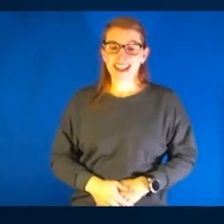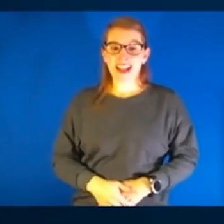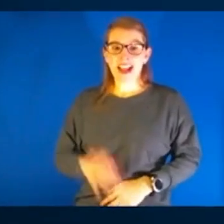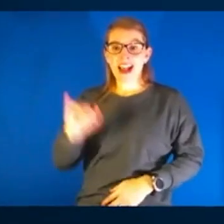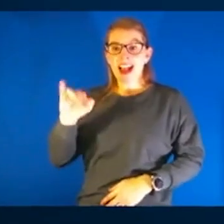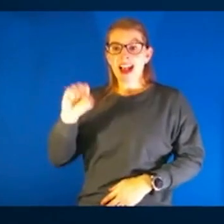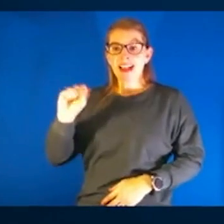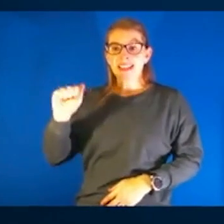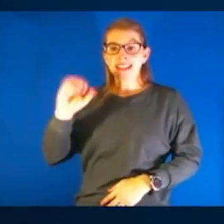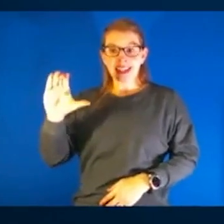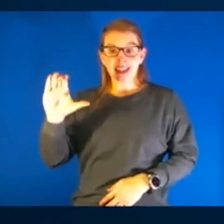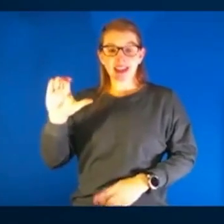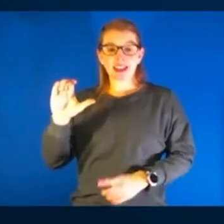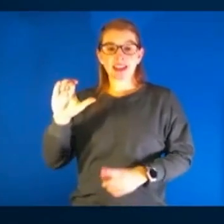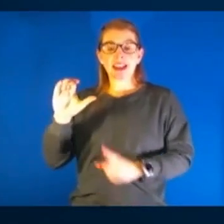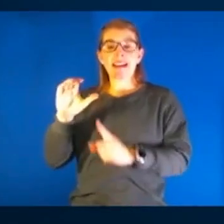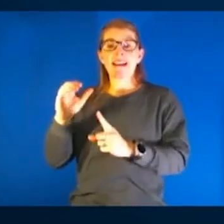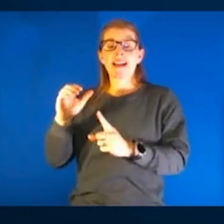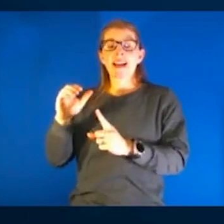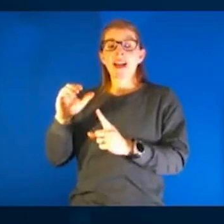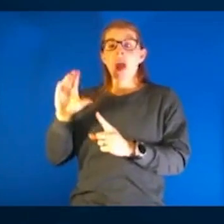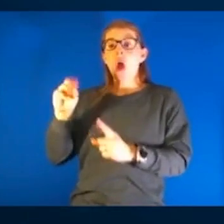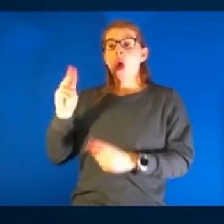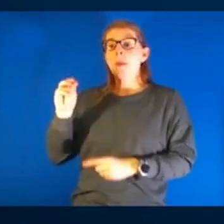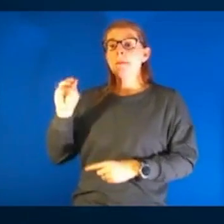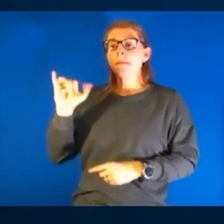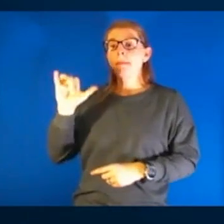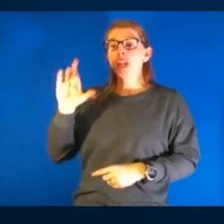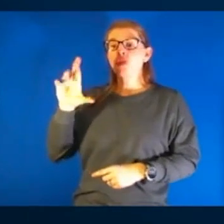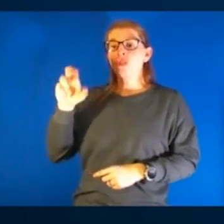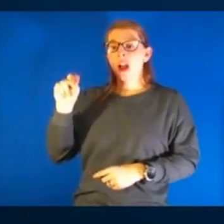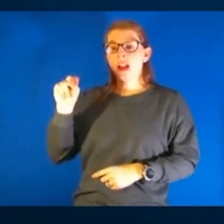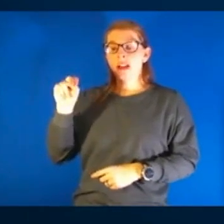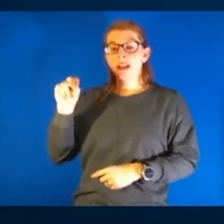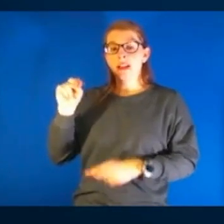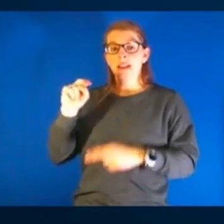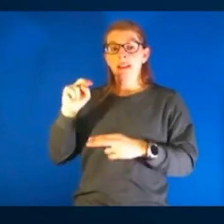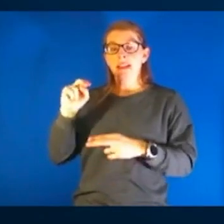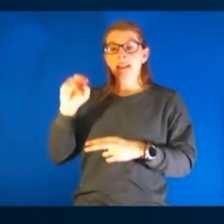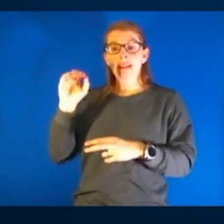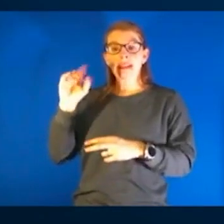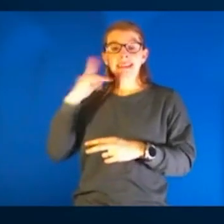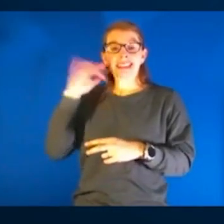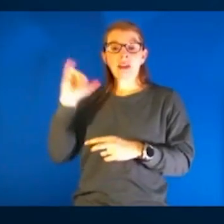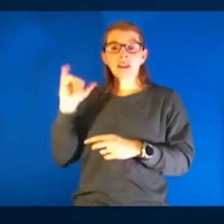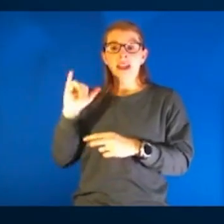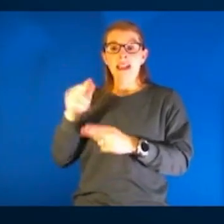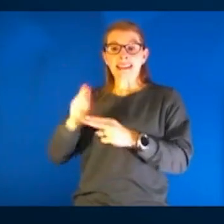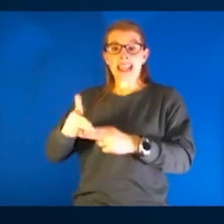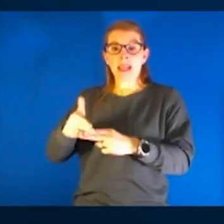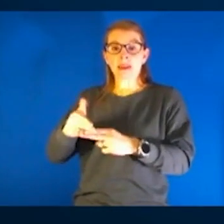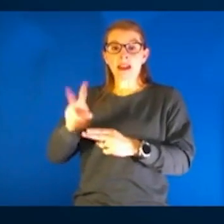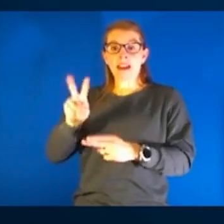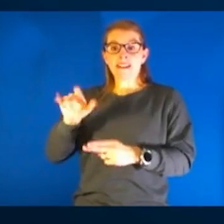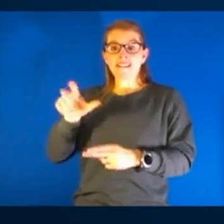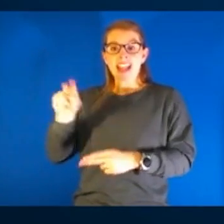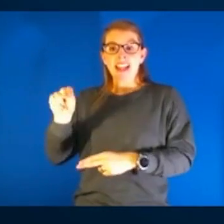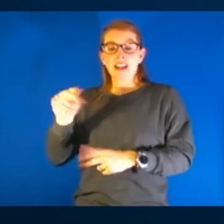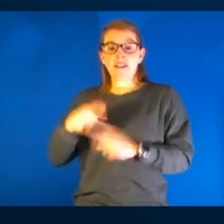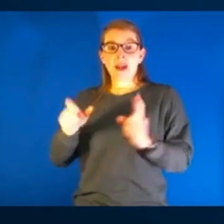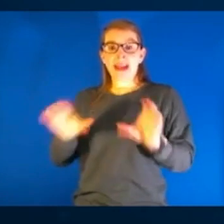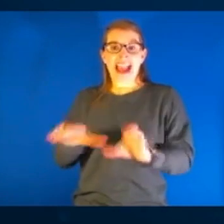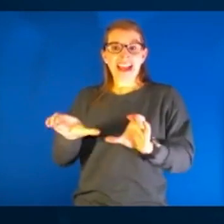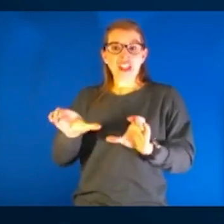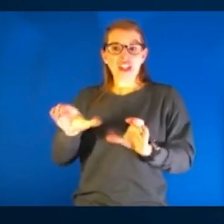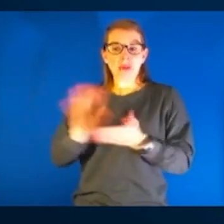you'd appreciate this. He says that Omicron sounds like the name of a villain in some action movie. And I have Yes, to it kind could of- have been. It could have. Yeah. I